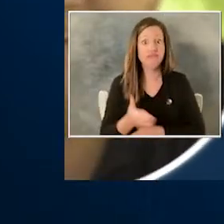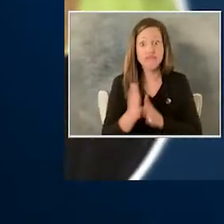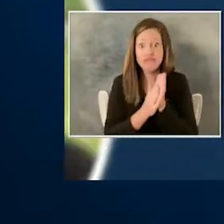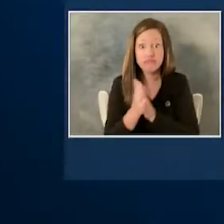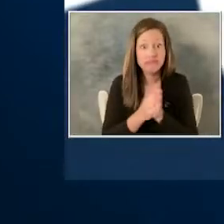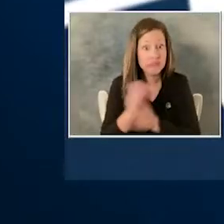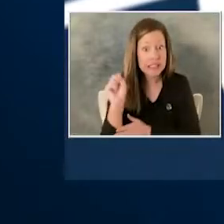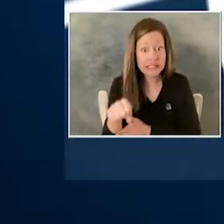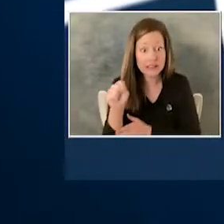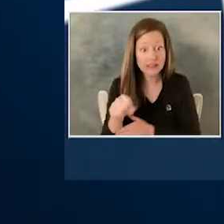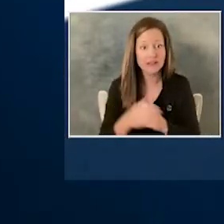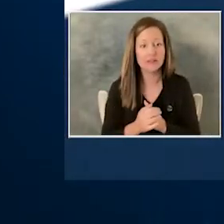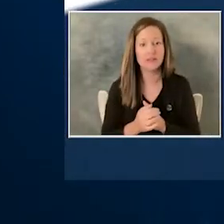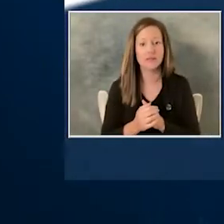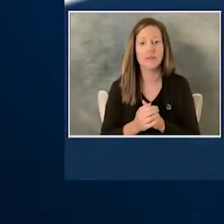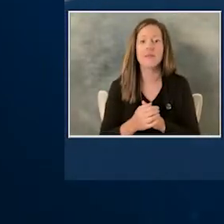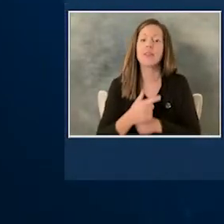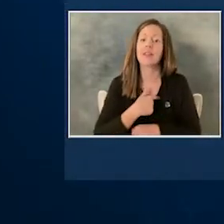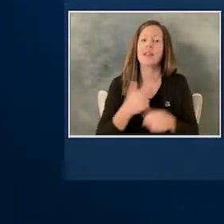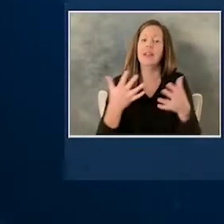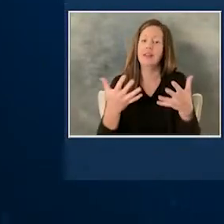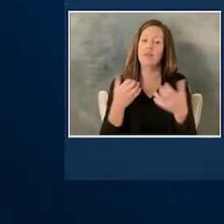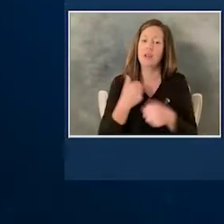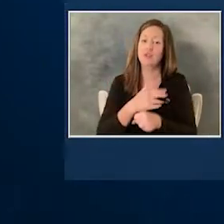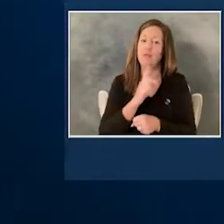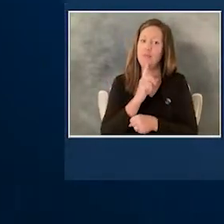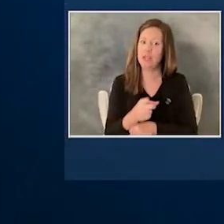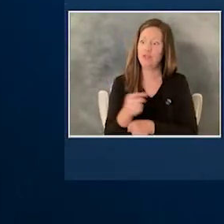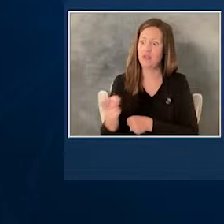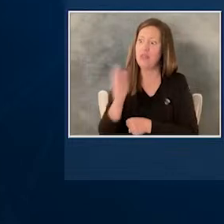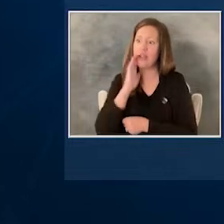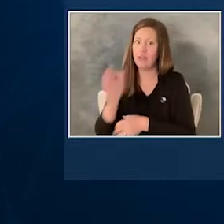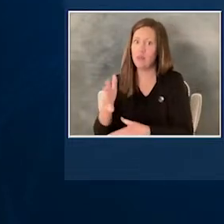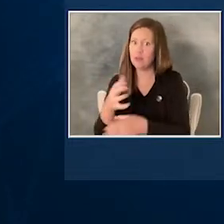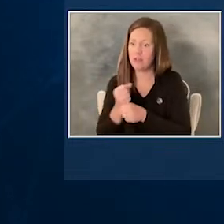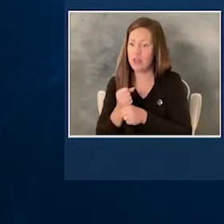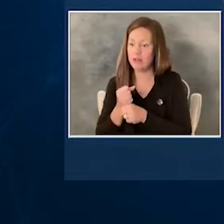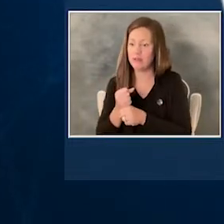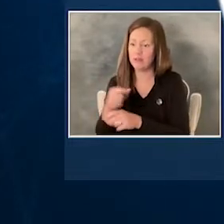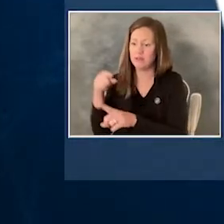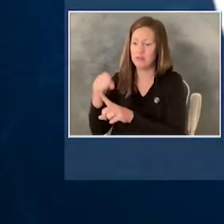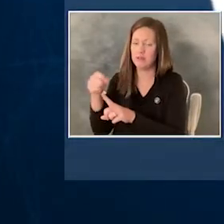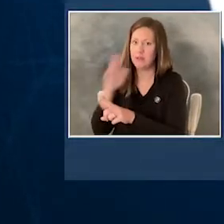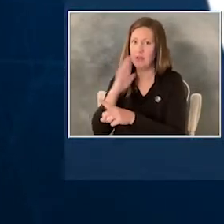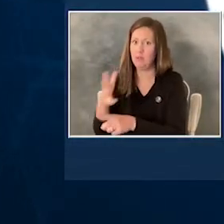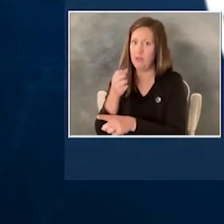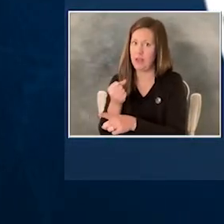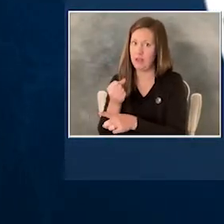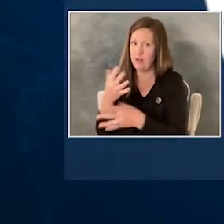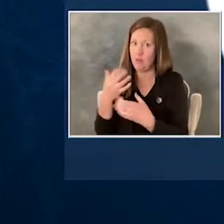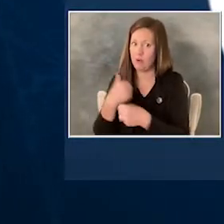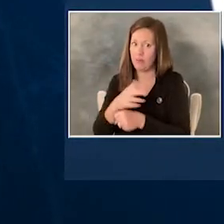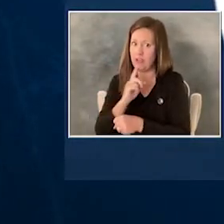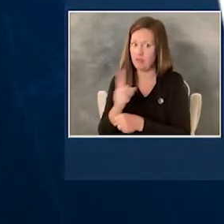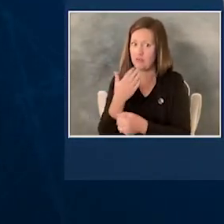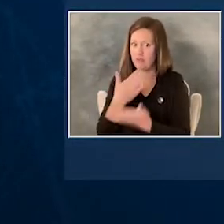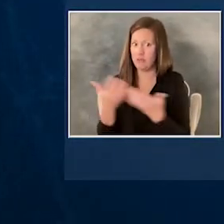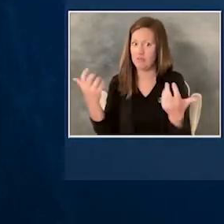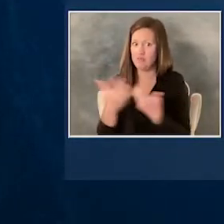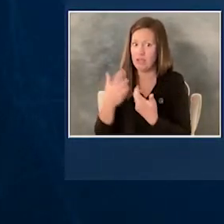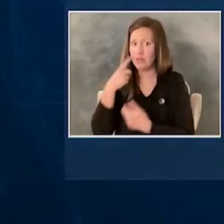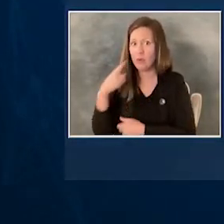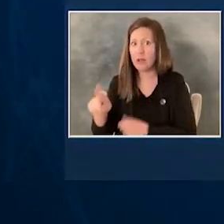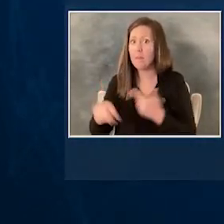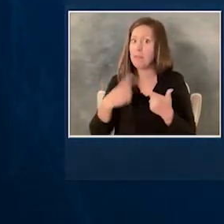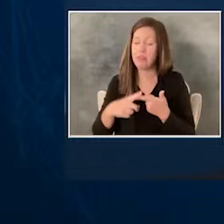assurances. I want to make sure that he will get a kidney, like he will get the good match for him, then I'm all for